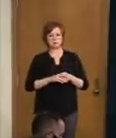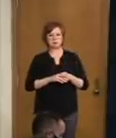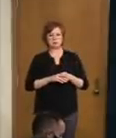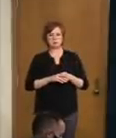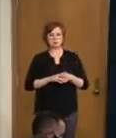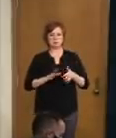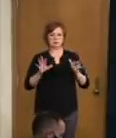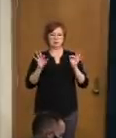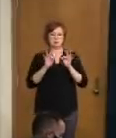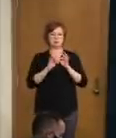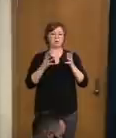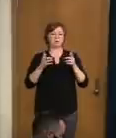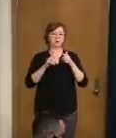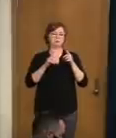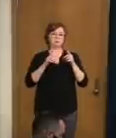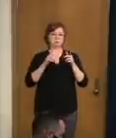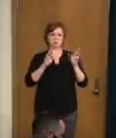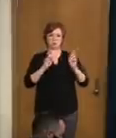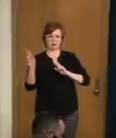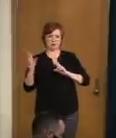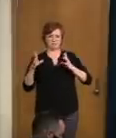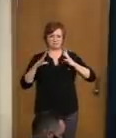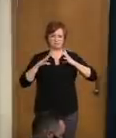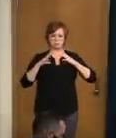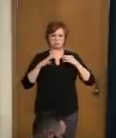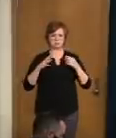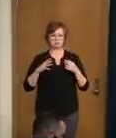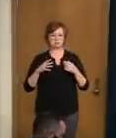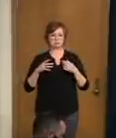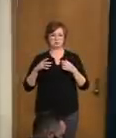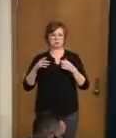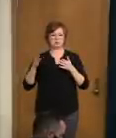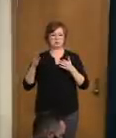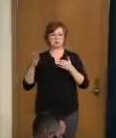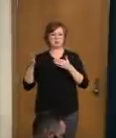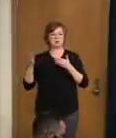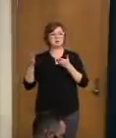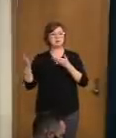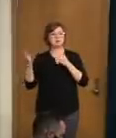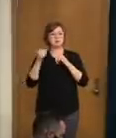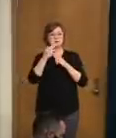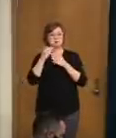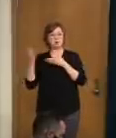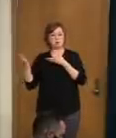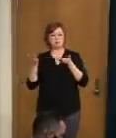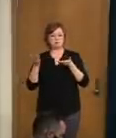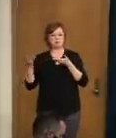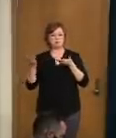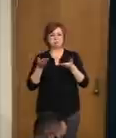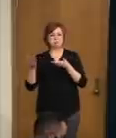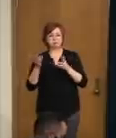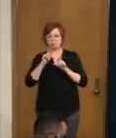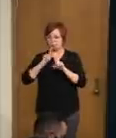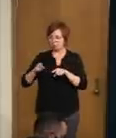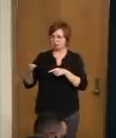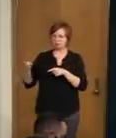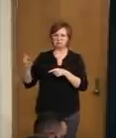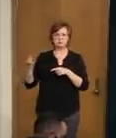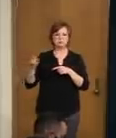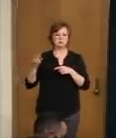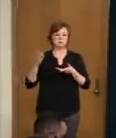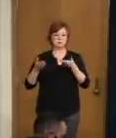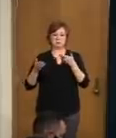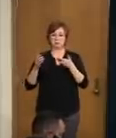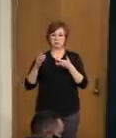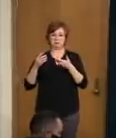we know that there's uncertainties around the supply, and we may get more than what we've been planning on right now. And so we